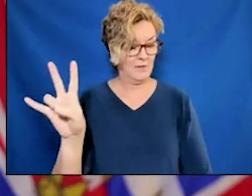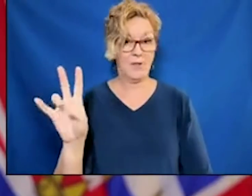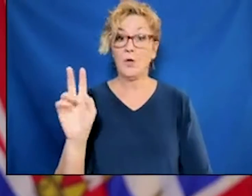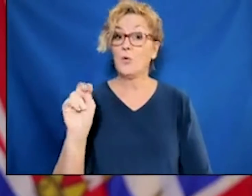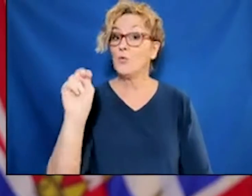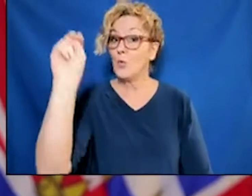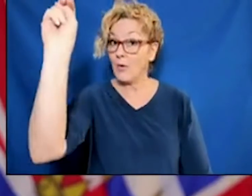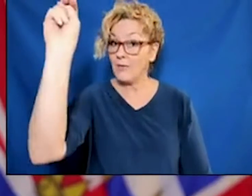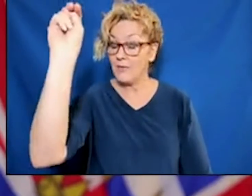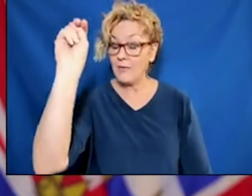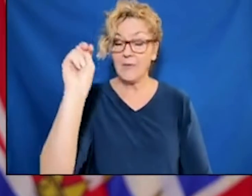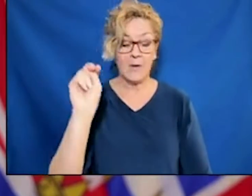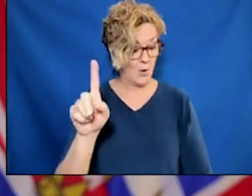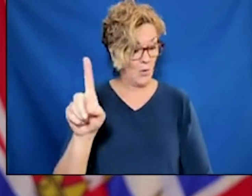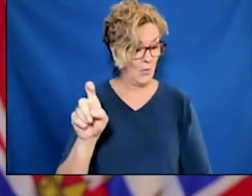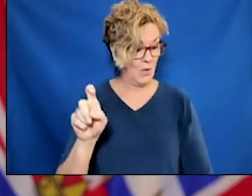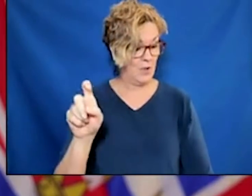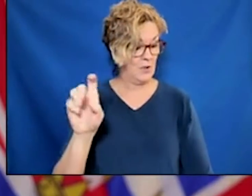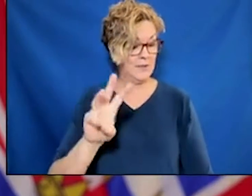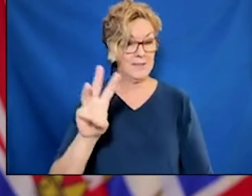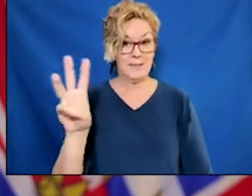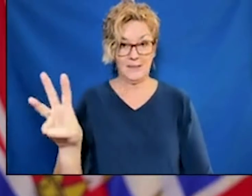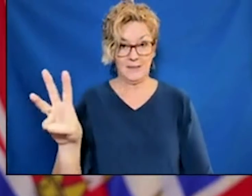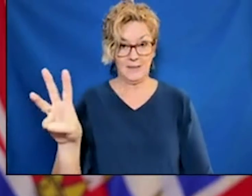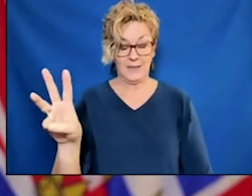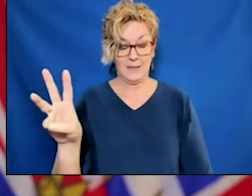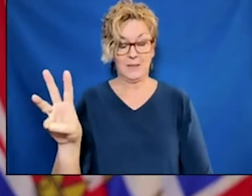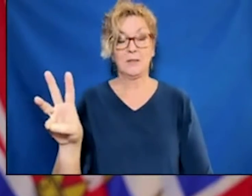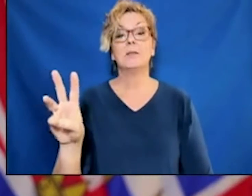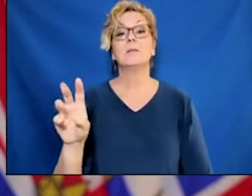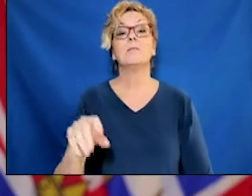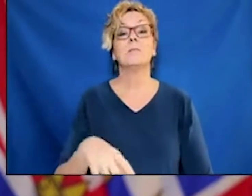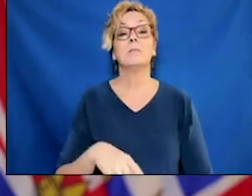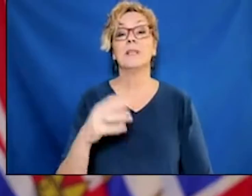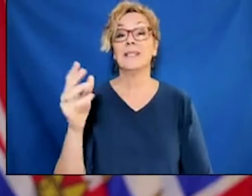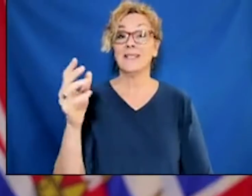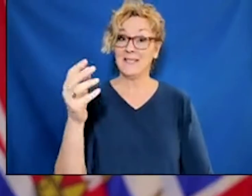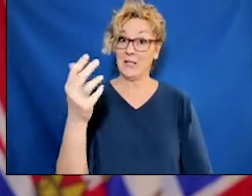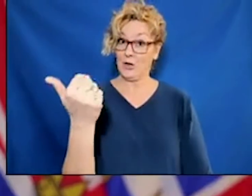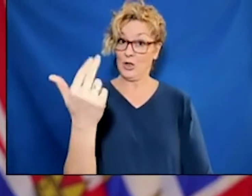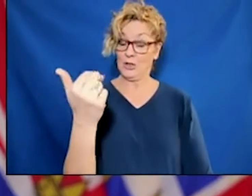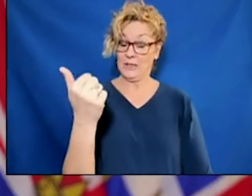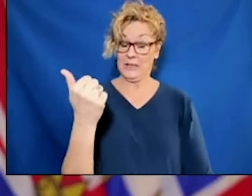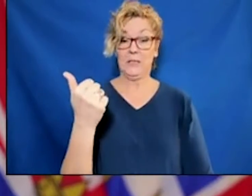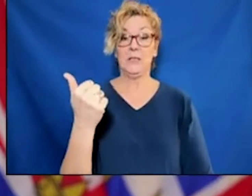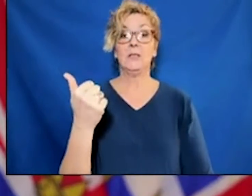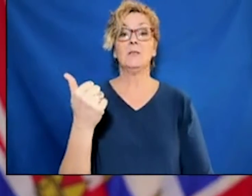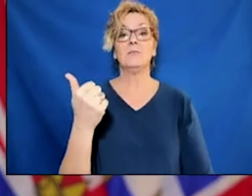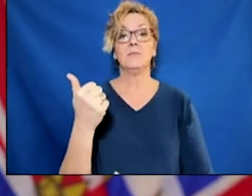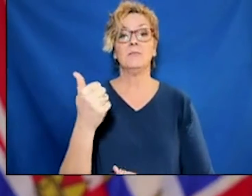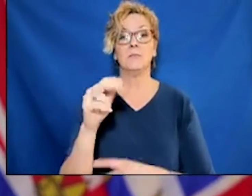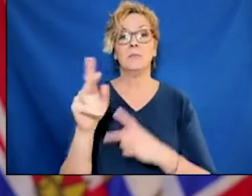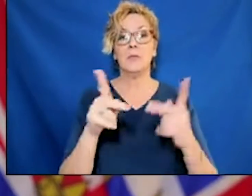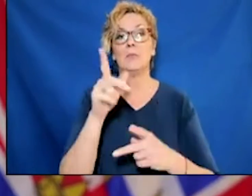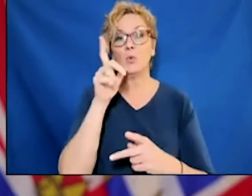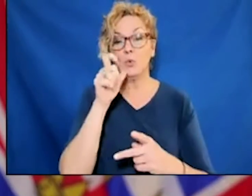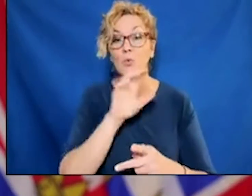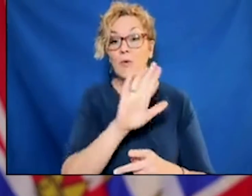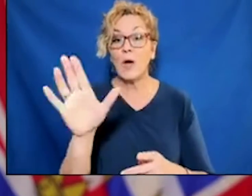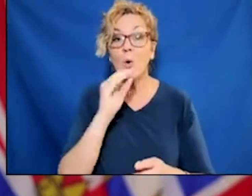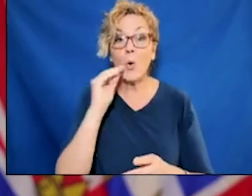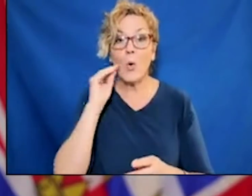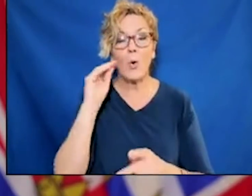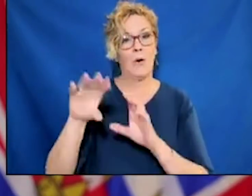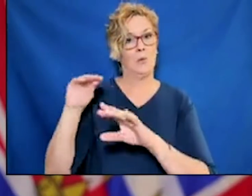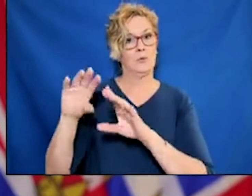in the Northern Health Region, and 13 cases were people who normally reside outside of Canada, and the